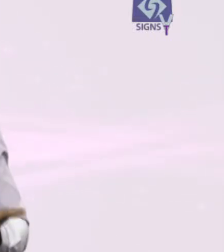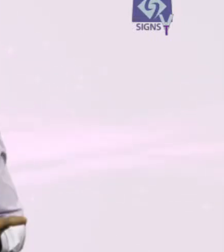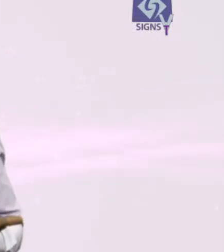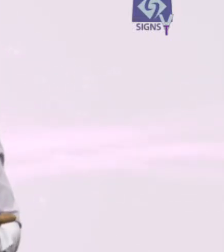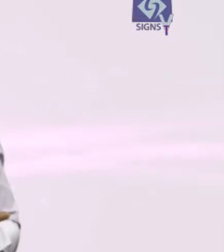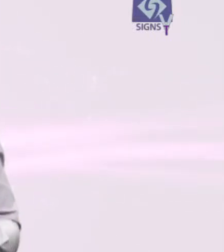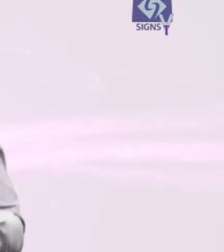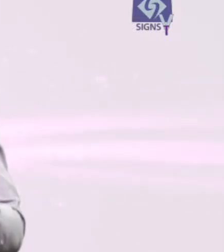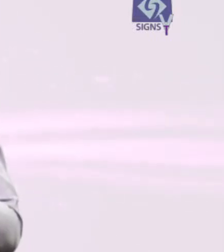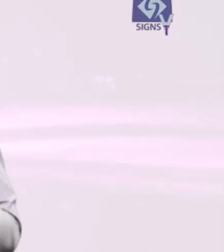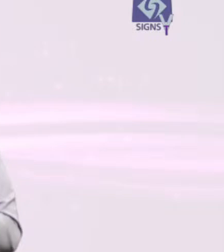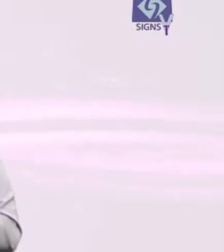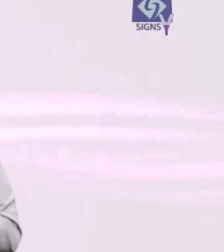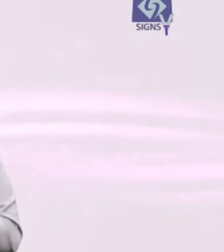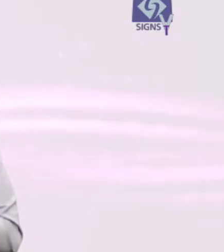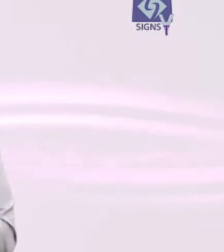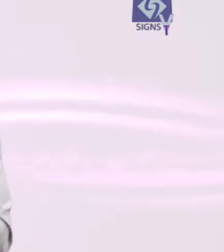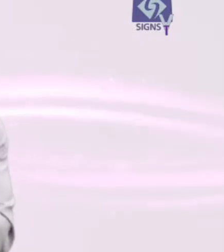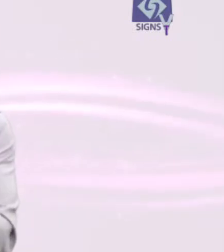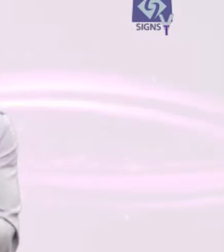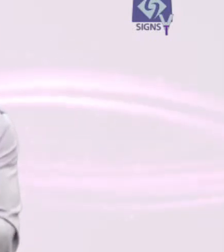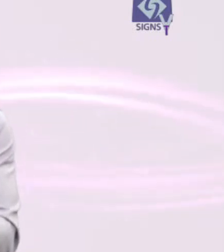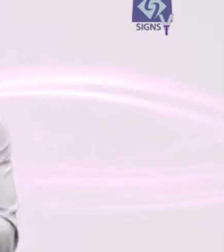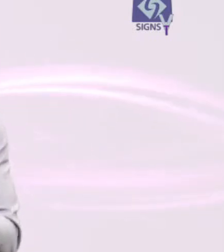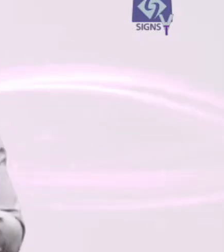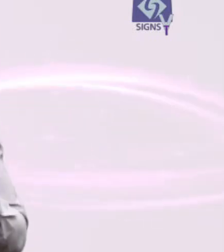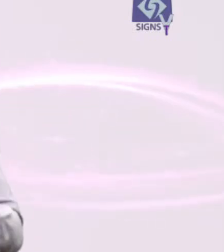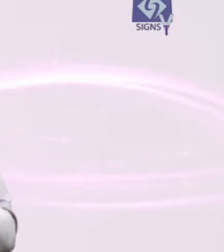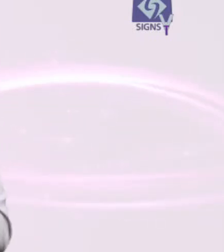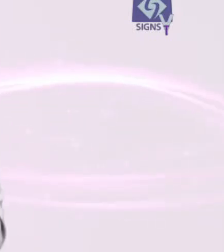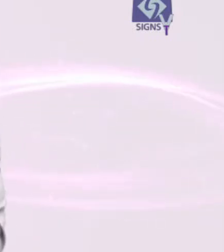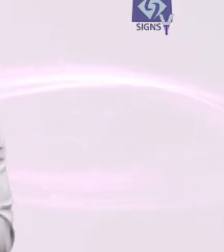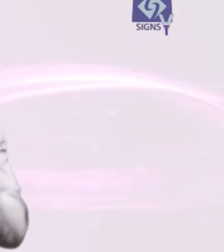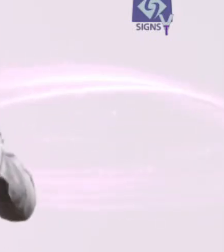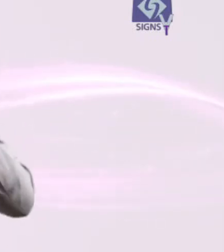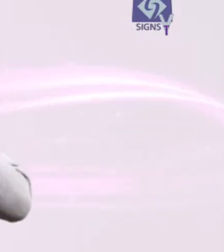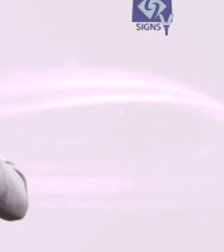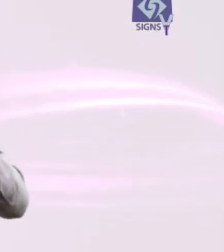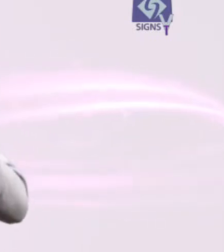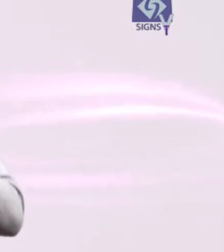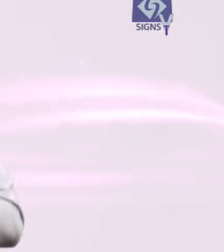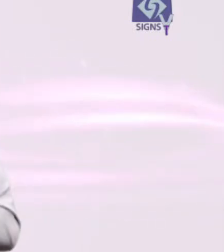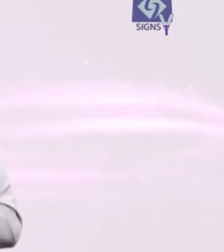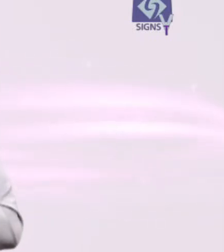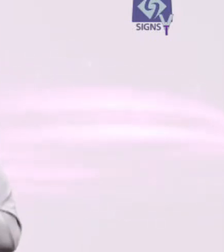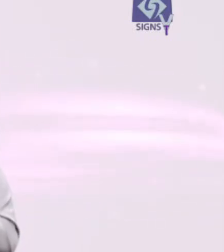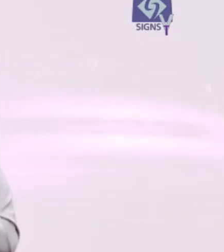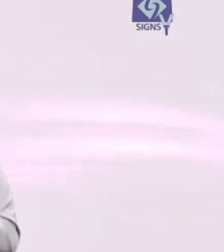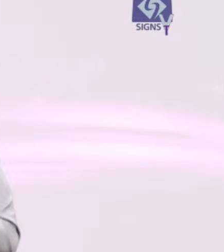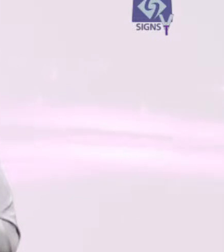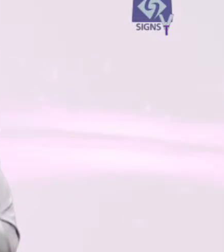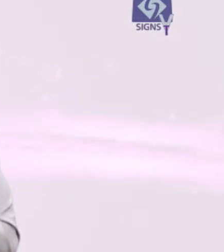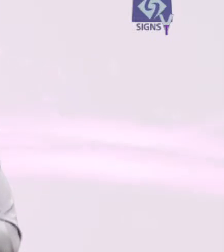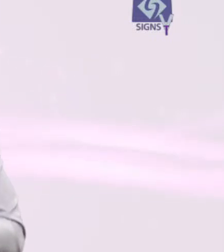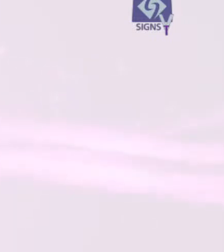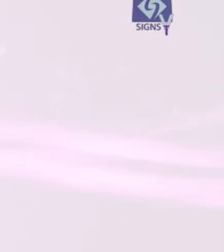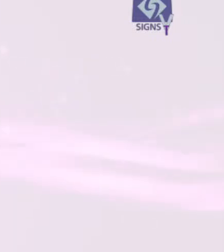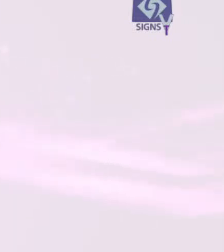the home of inclusion, and let's make communication beautiful.